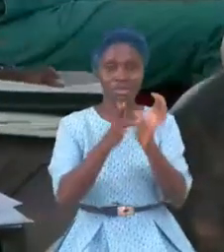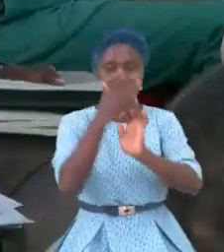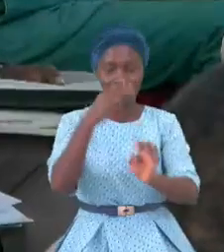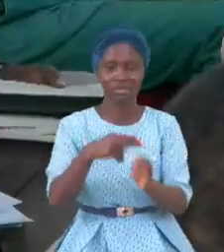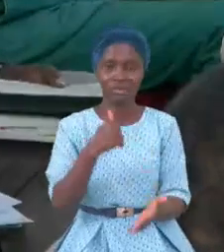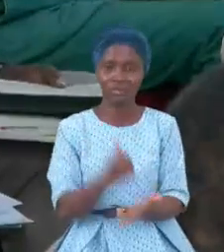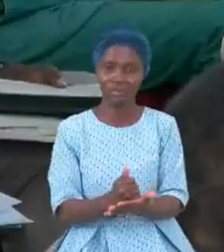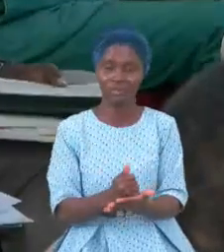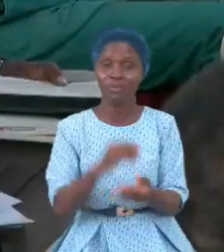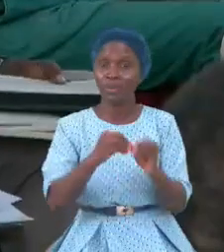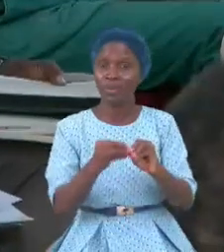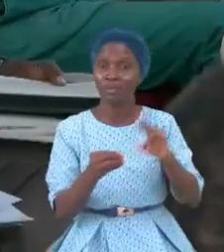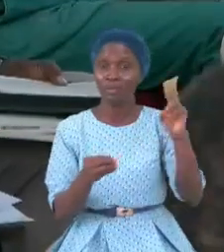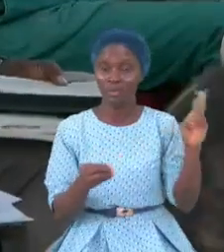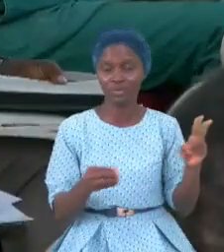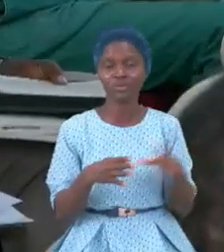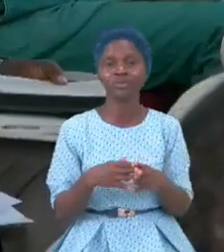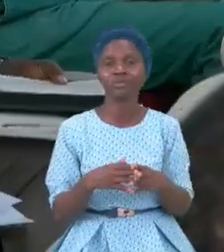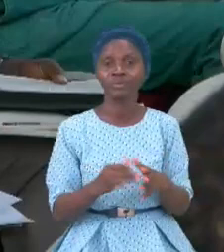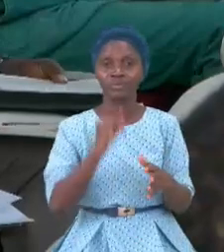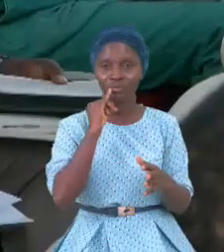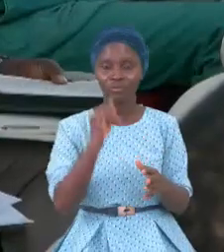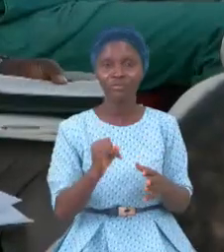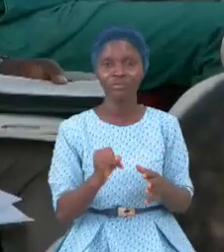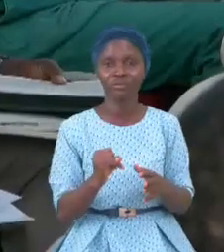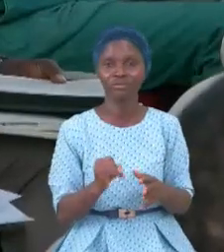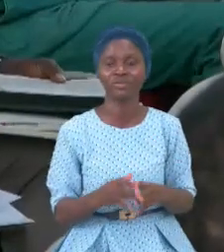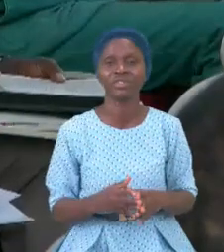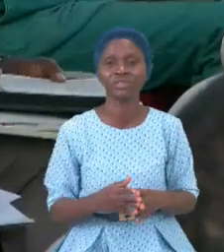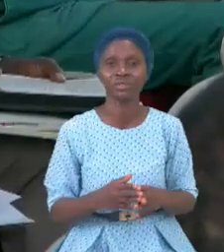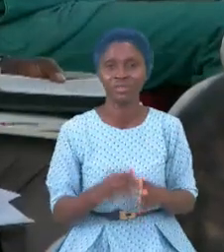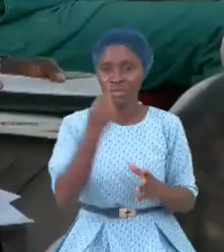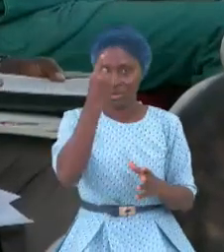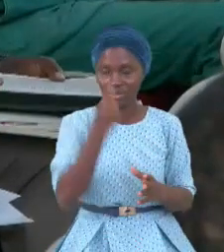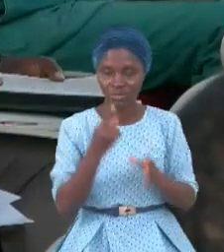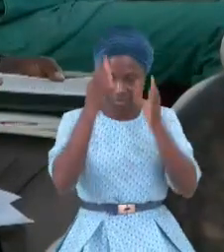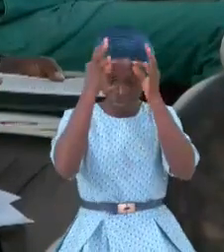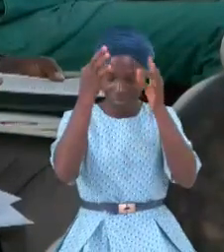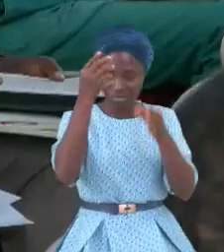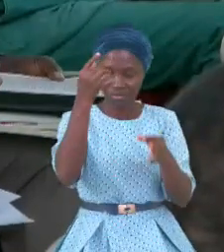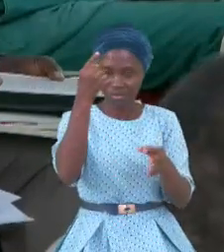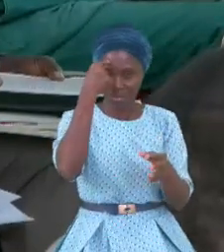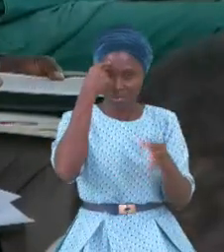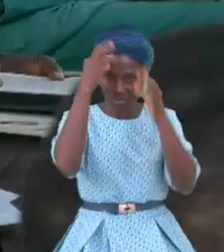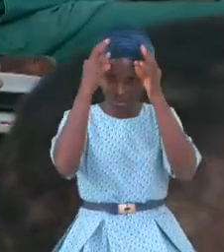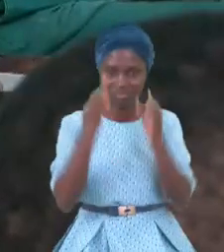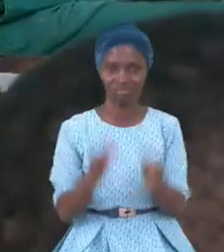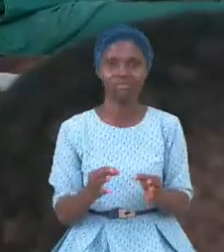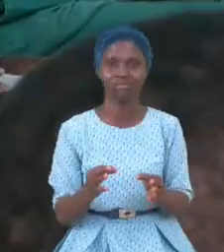is single-mindedly focused in life, detached